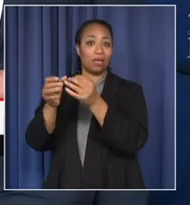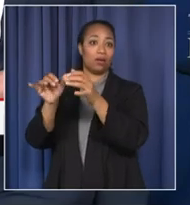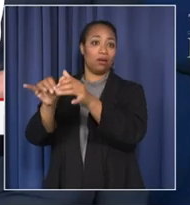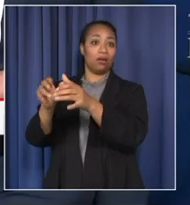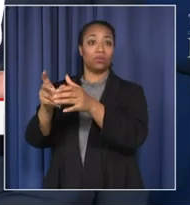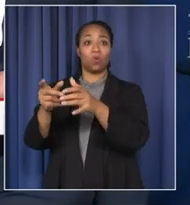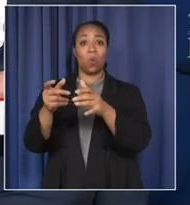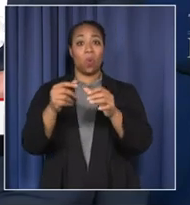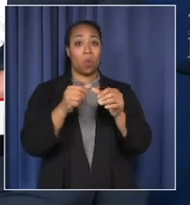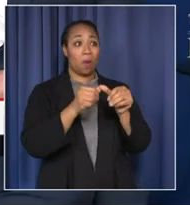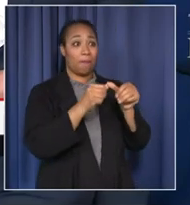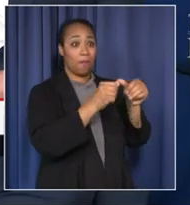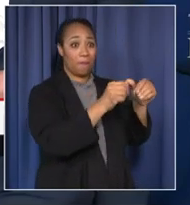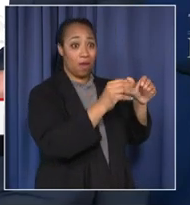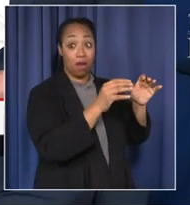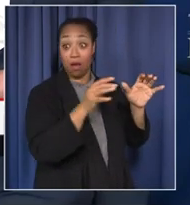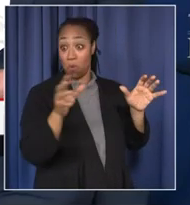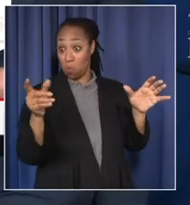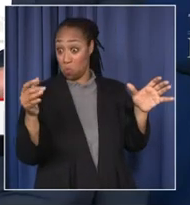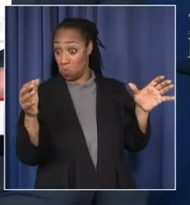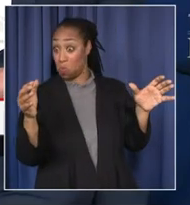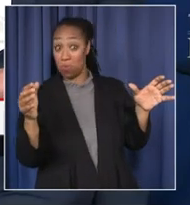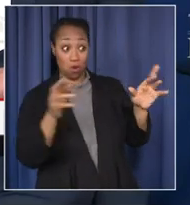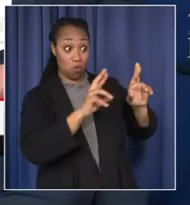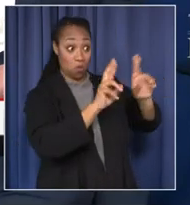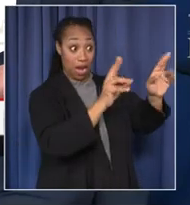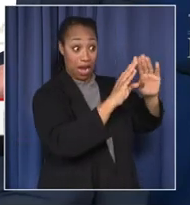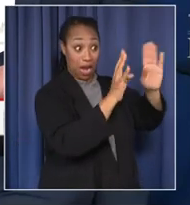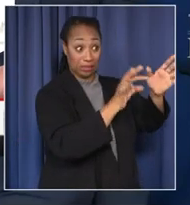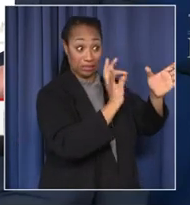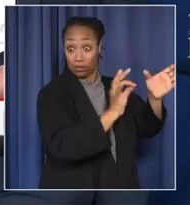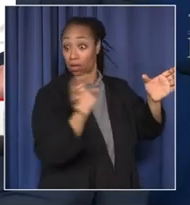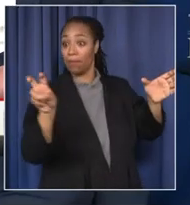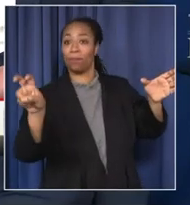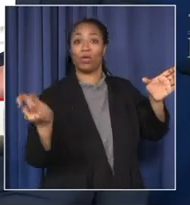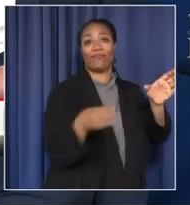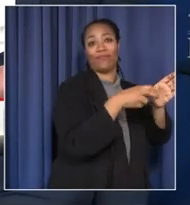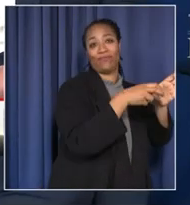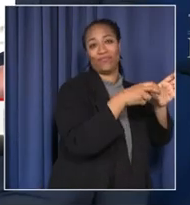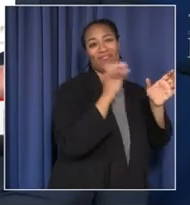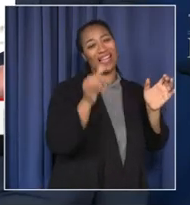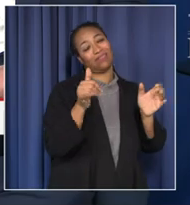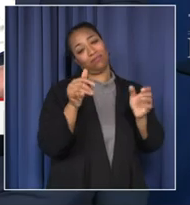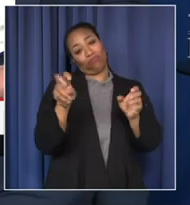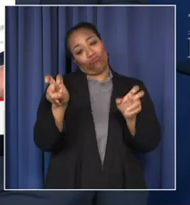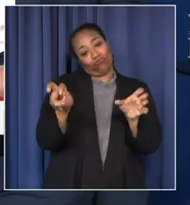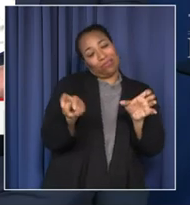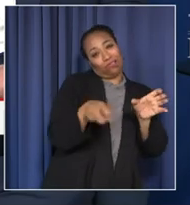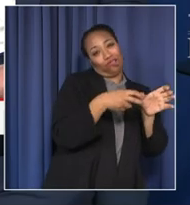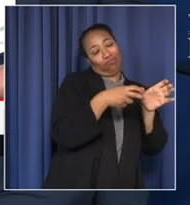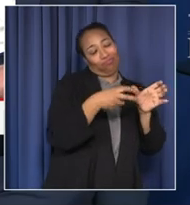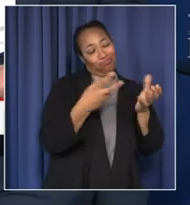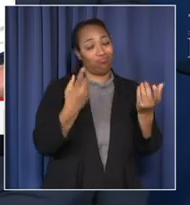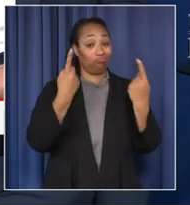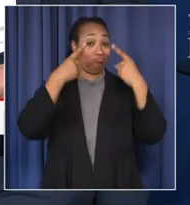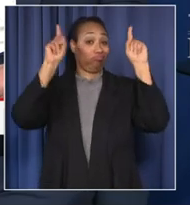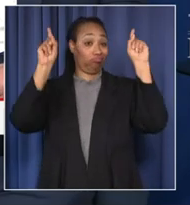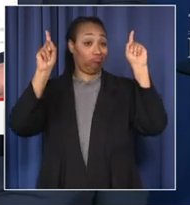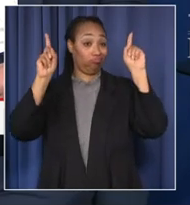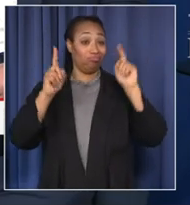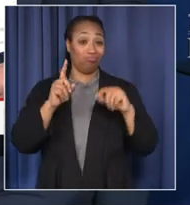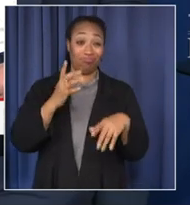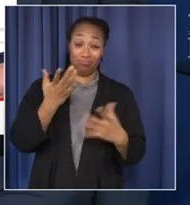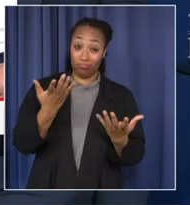they're experiencing an emergency, in a smaller, better resourced, more humane environment, they can